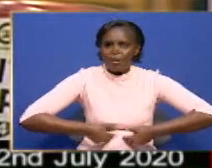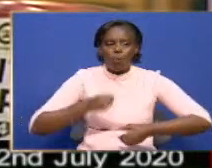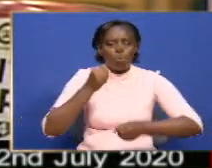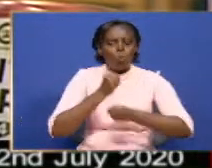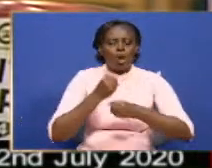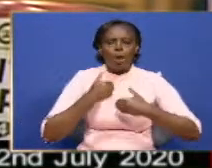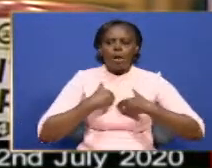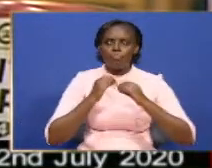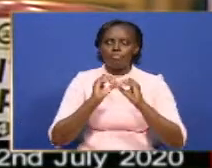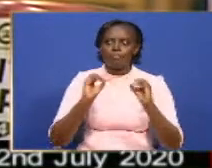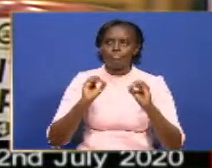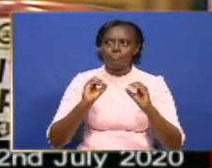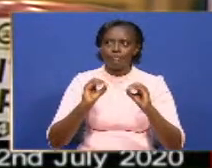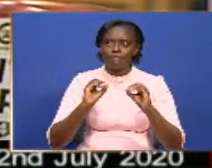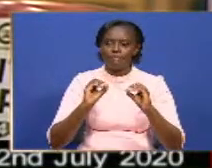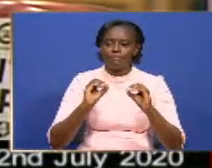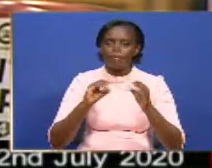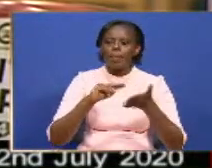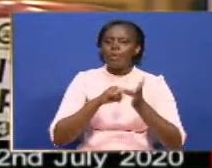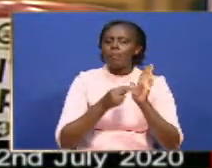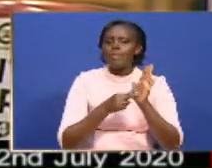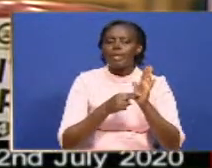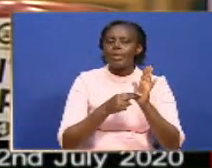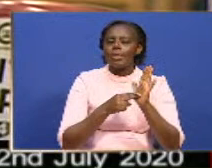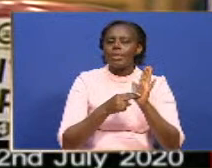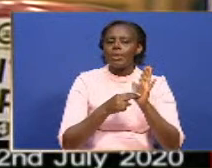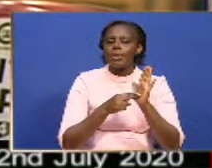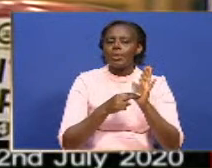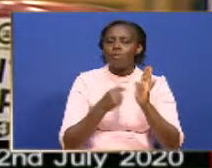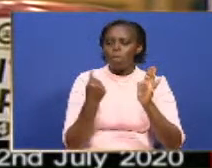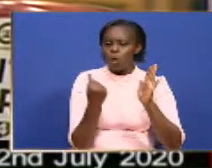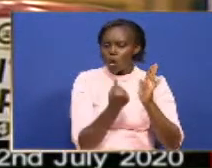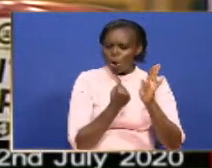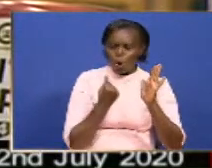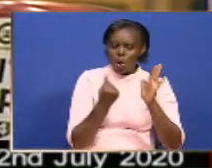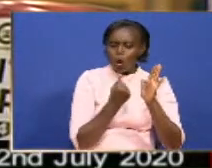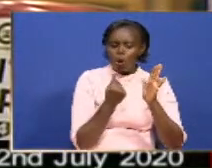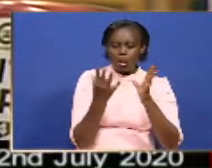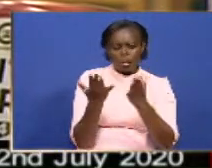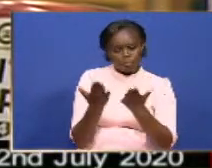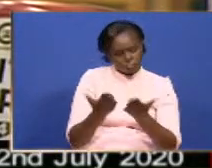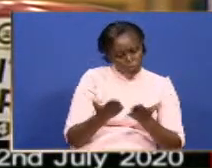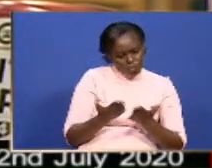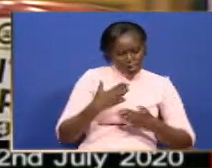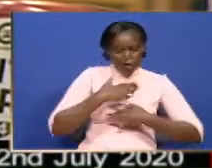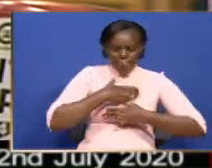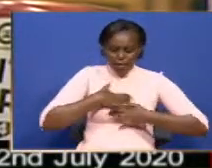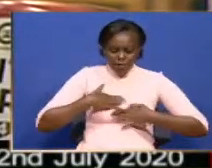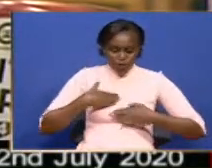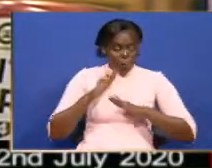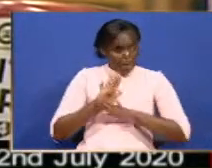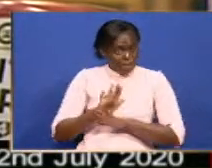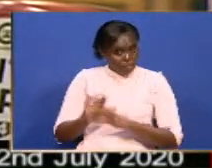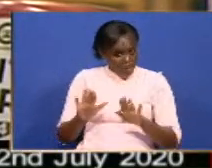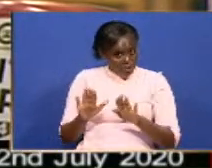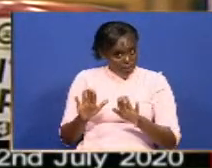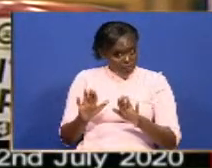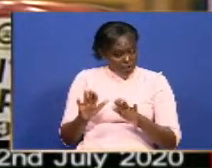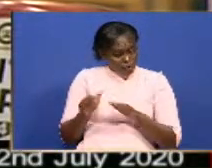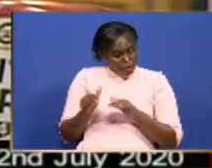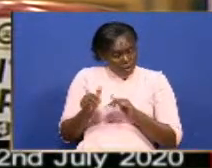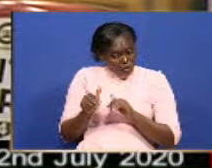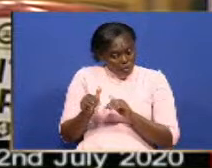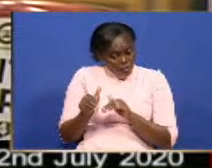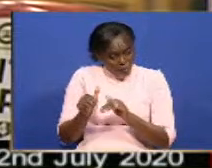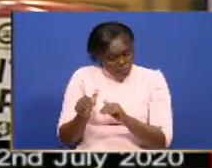employed. So let's only accommodate these refugees. Let's follow,